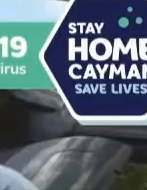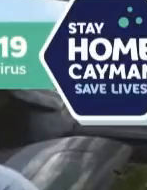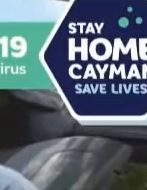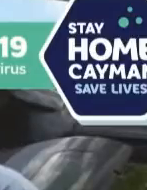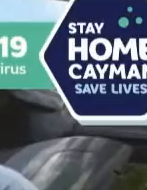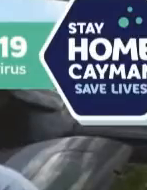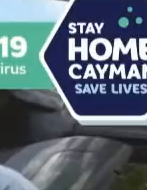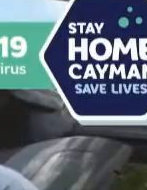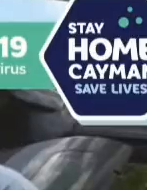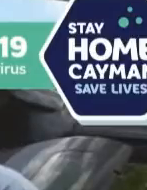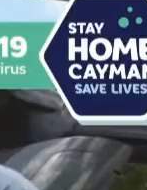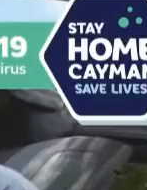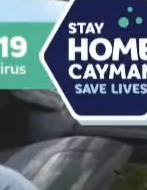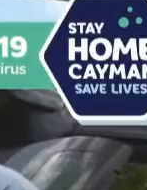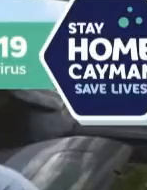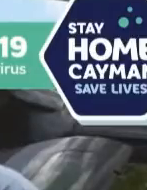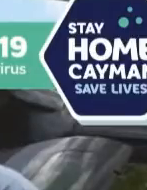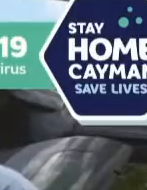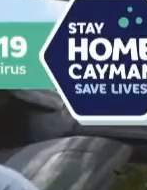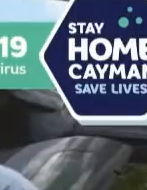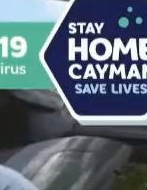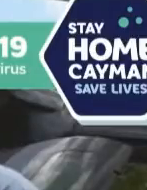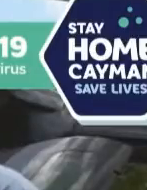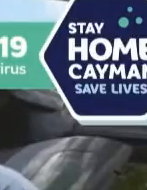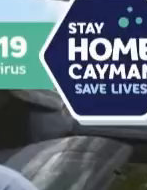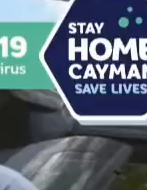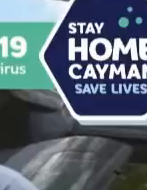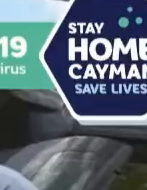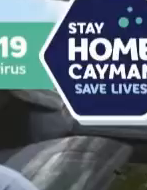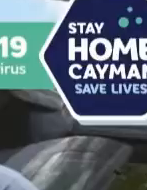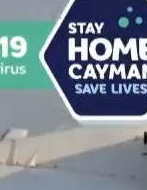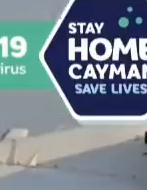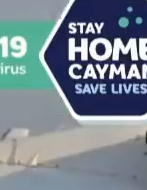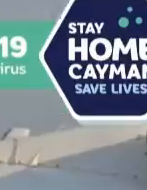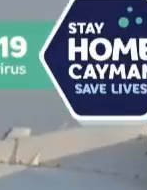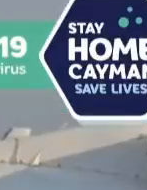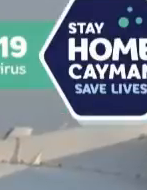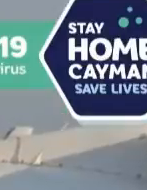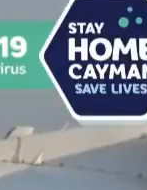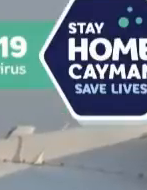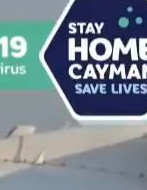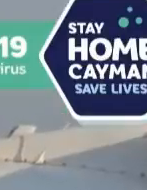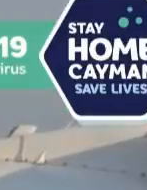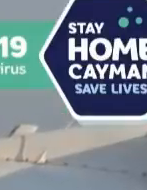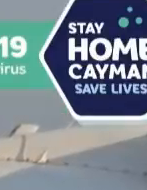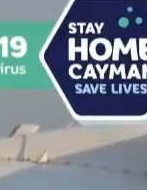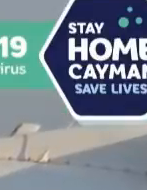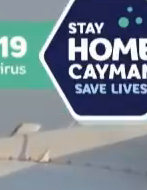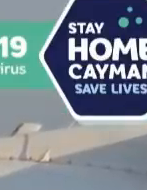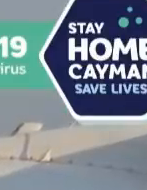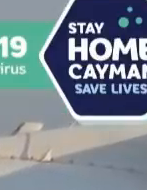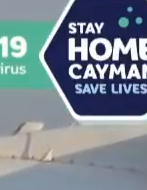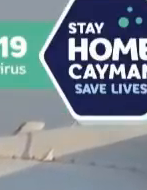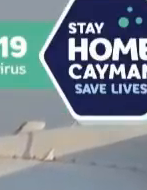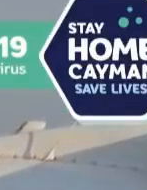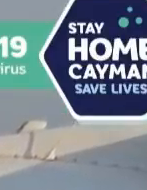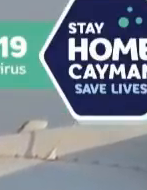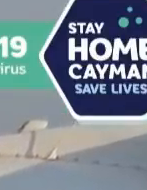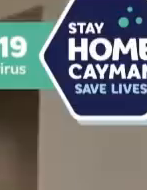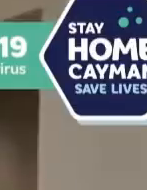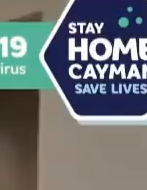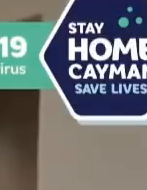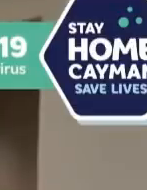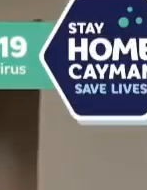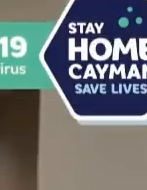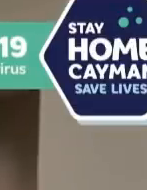your stories and experiences and let us as a community start the gratitude trend to the many people putting their lives on the front line. Whether you have a family member